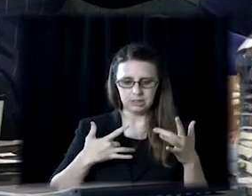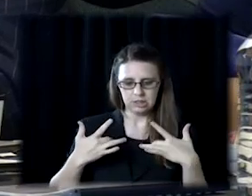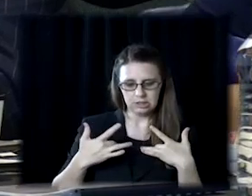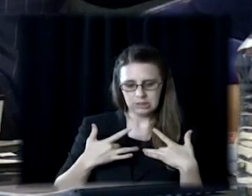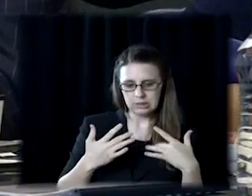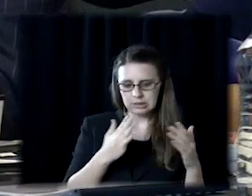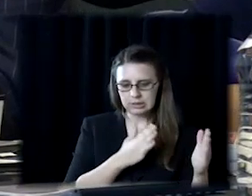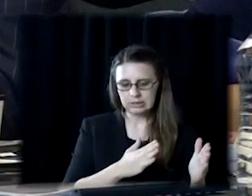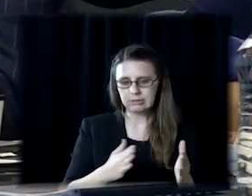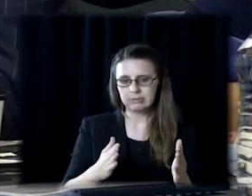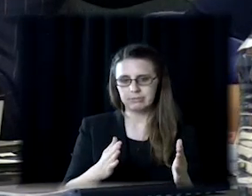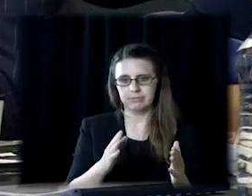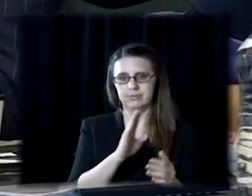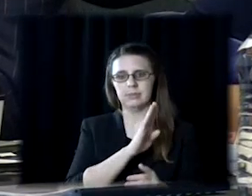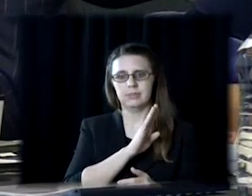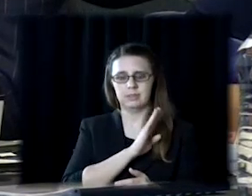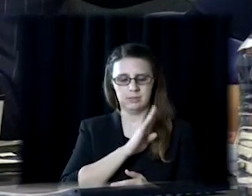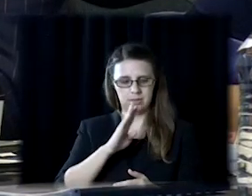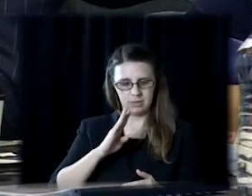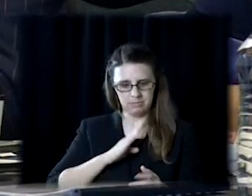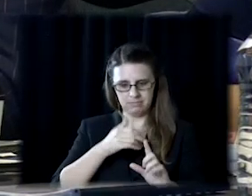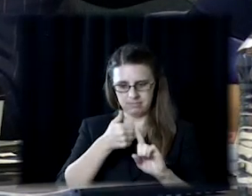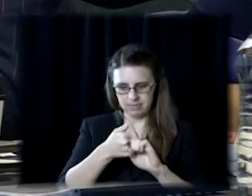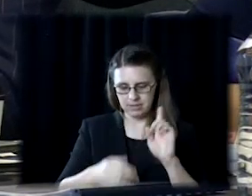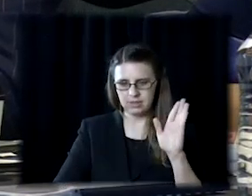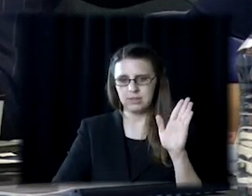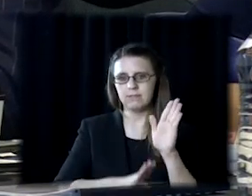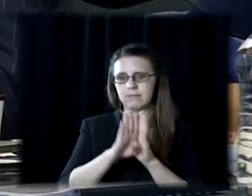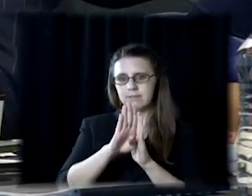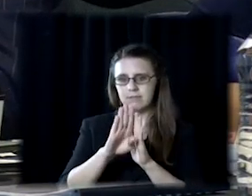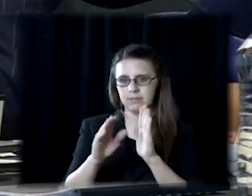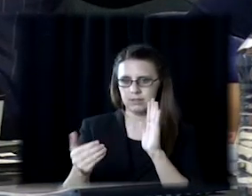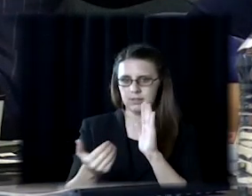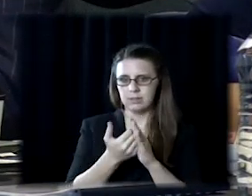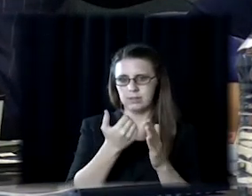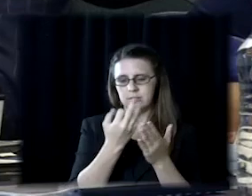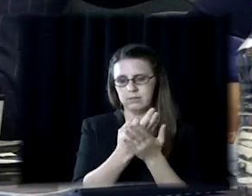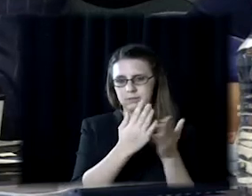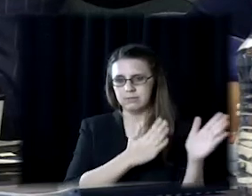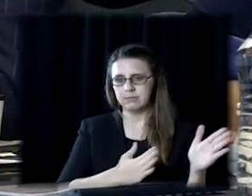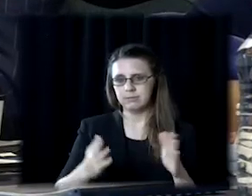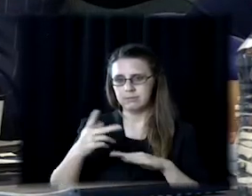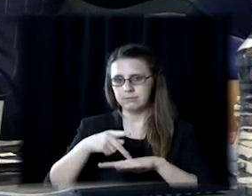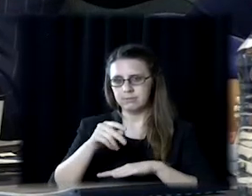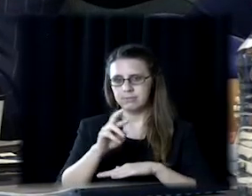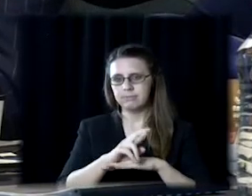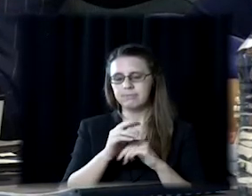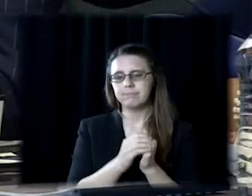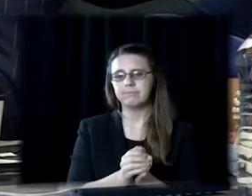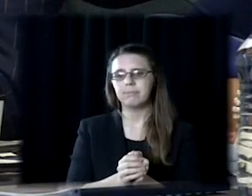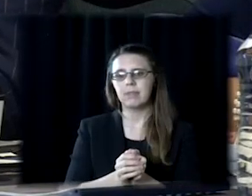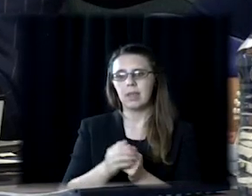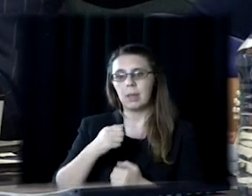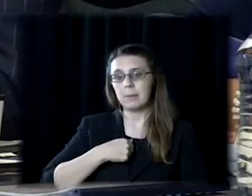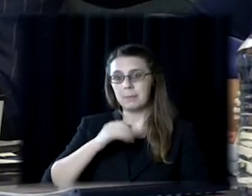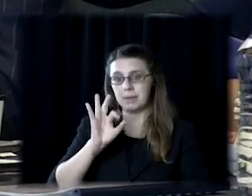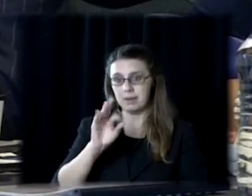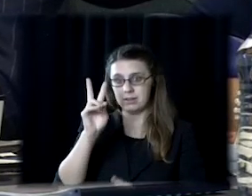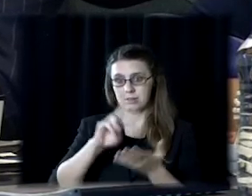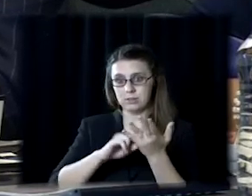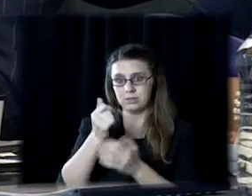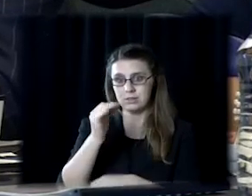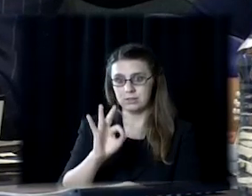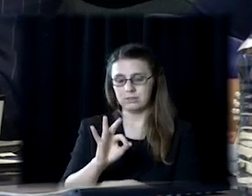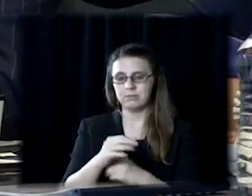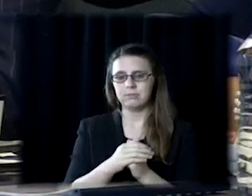plan, resulting in the Board developing a revised fiscal plan for the Commonwealth of Puerto Rico. And whereas on May 9, 2019, the Board